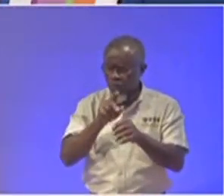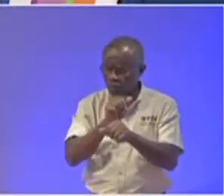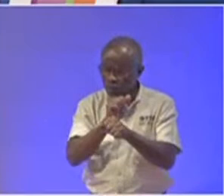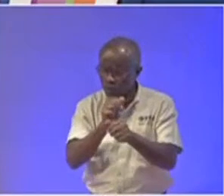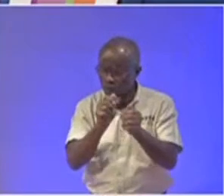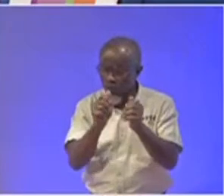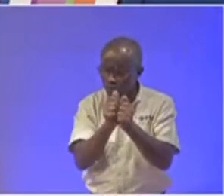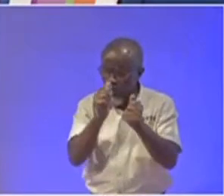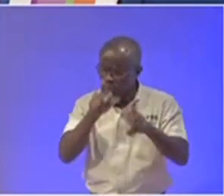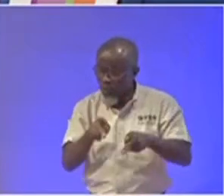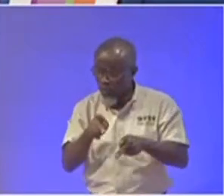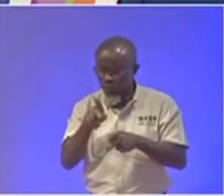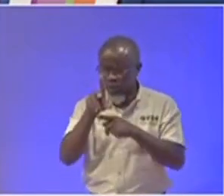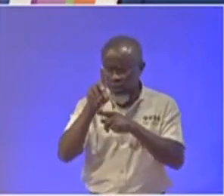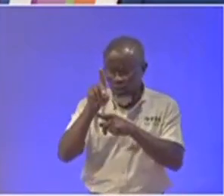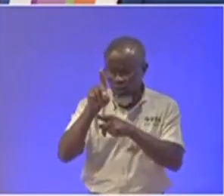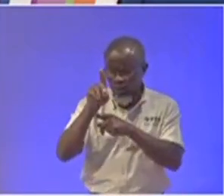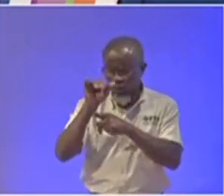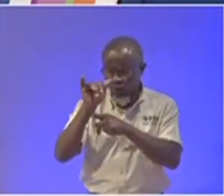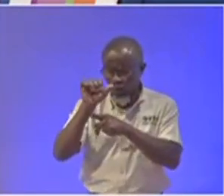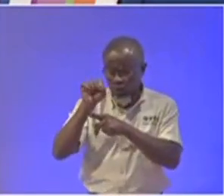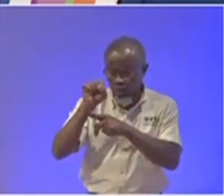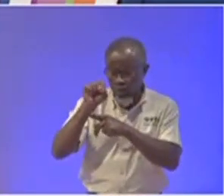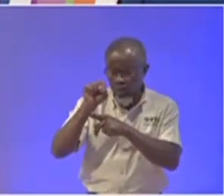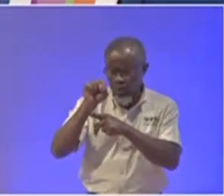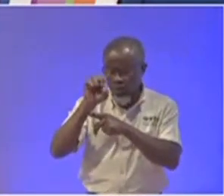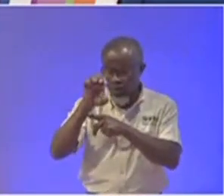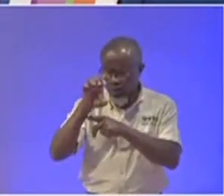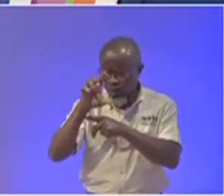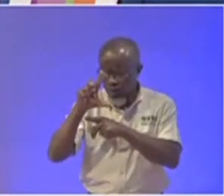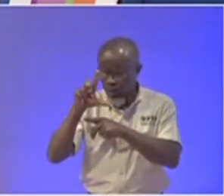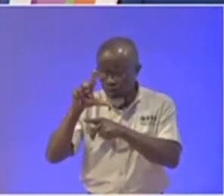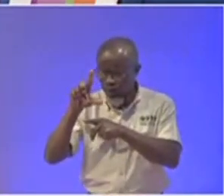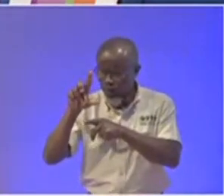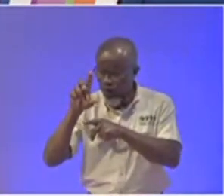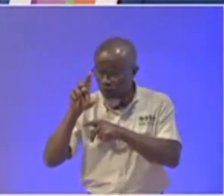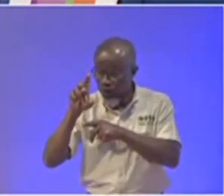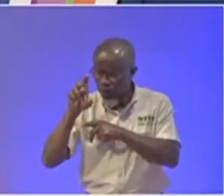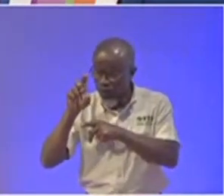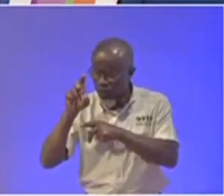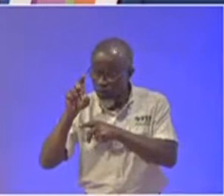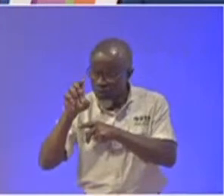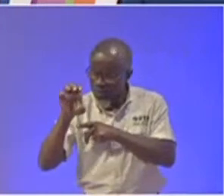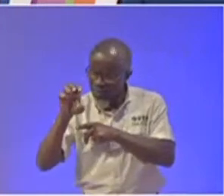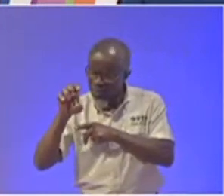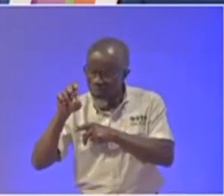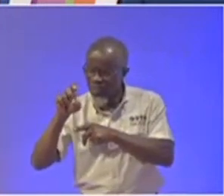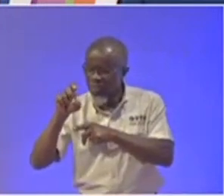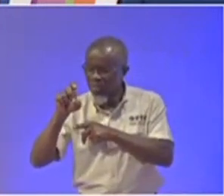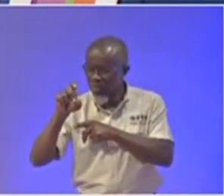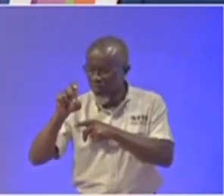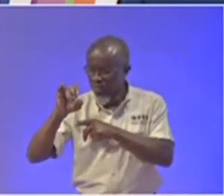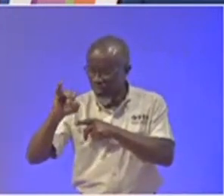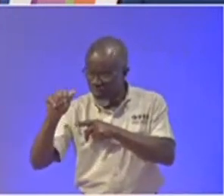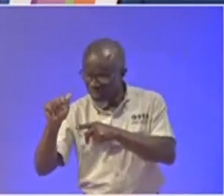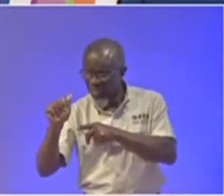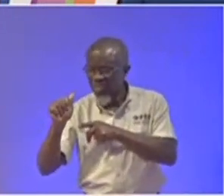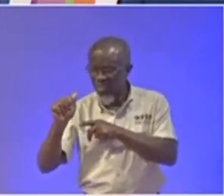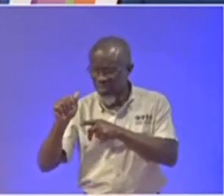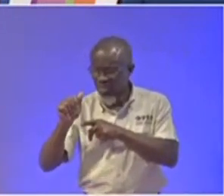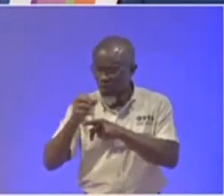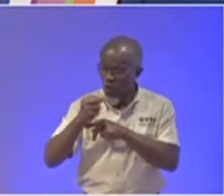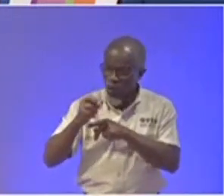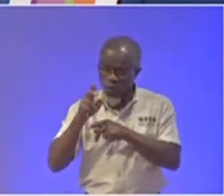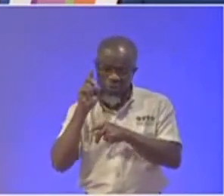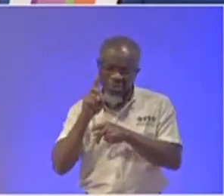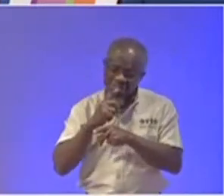has another issue, dealing with someone who is hearing impaired. Possibly they're asking, and I say possibly because I don't want necessarily to